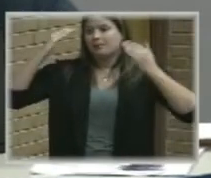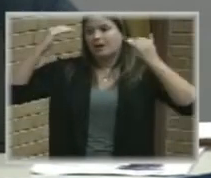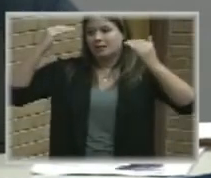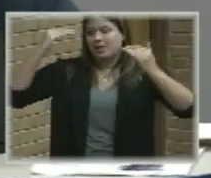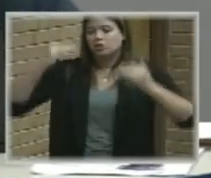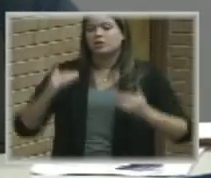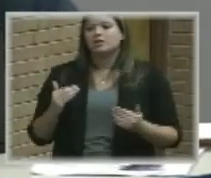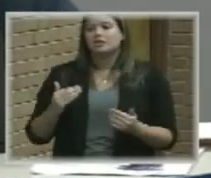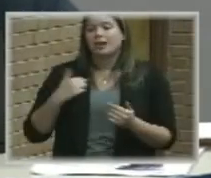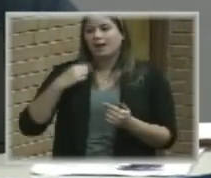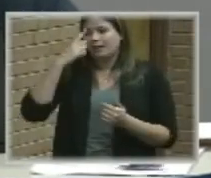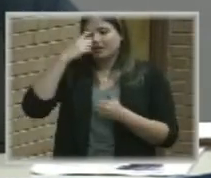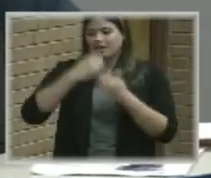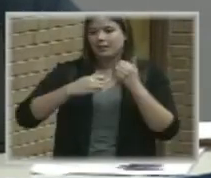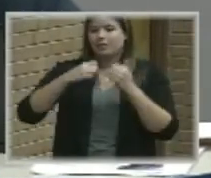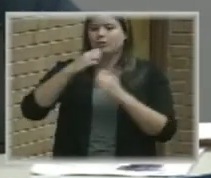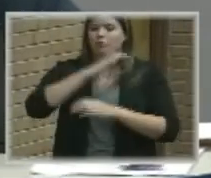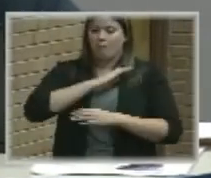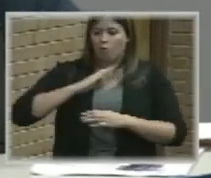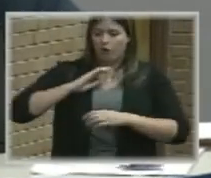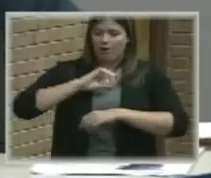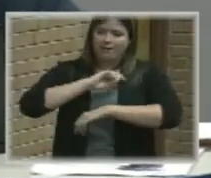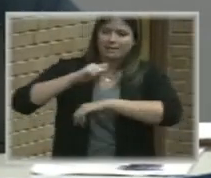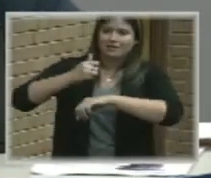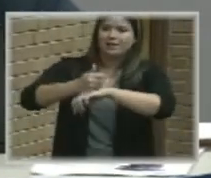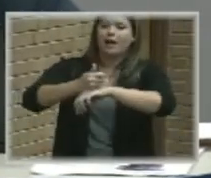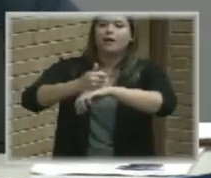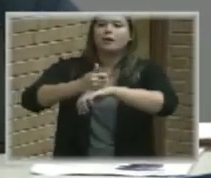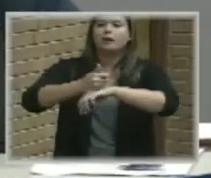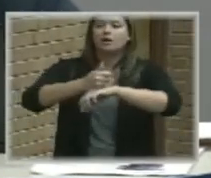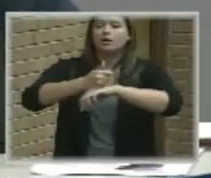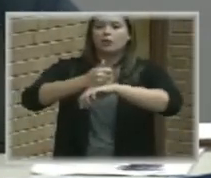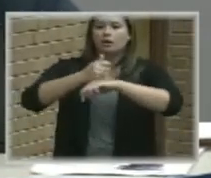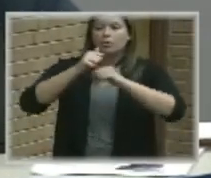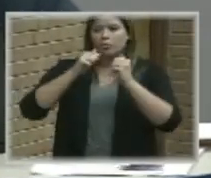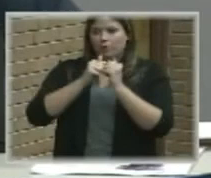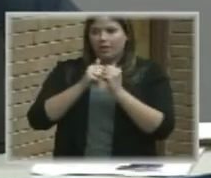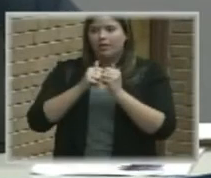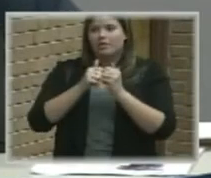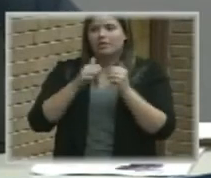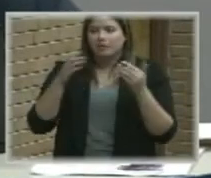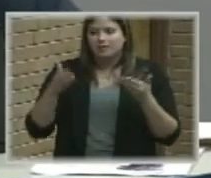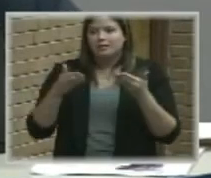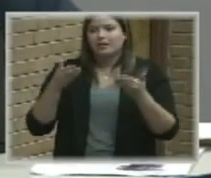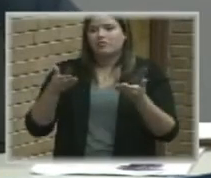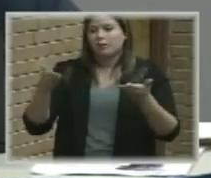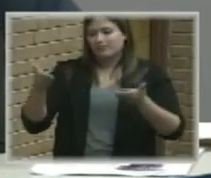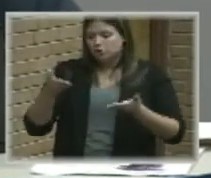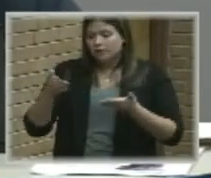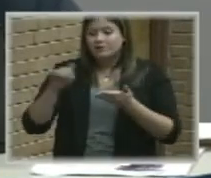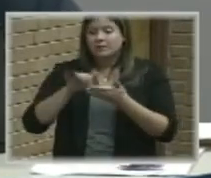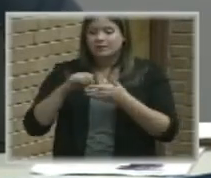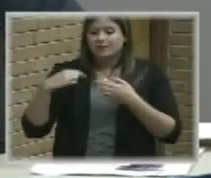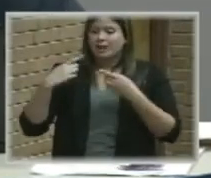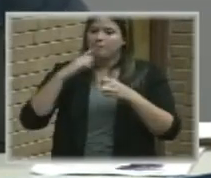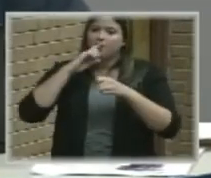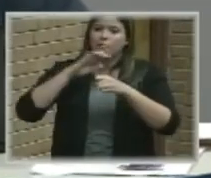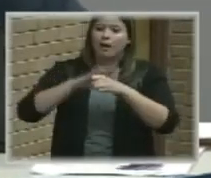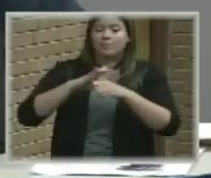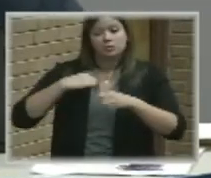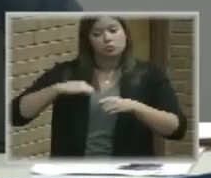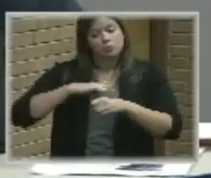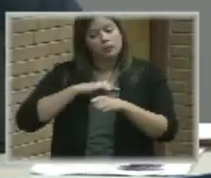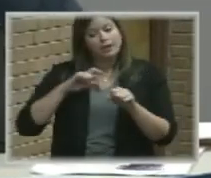think each board set relative to the delivery of services that were promised. And we have some work to do,